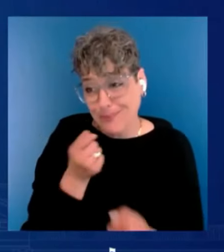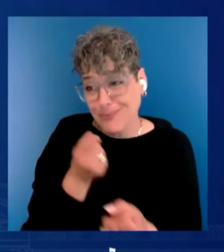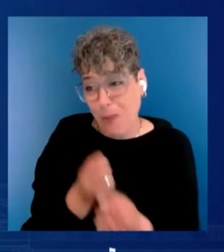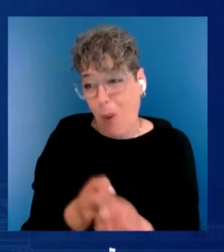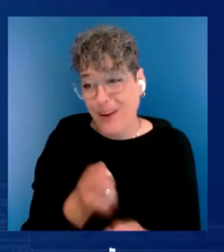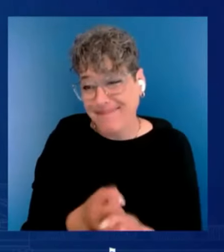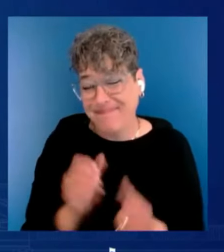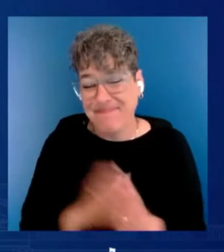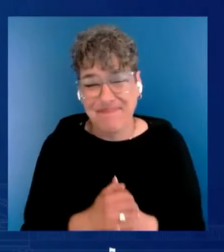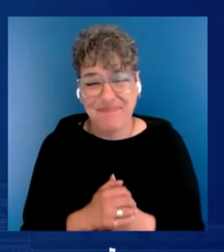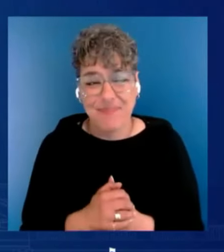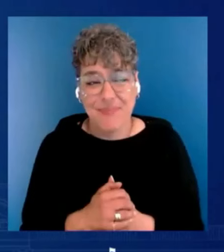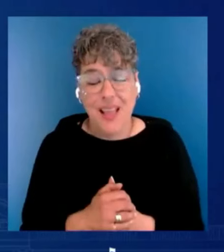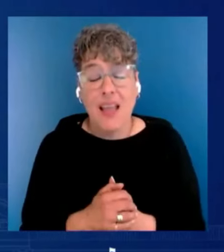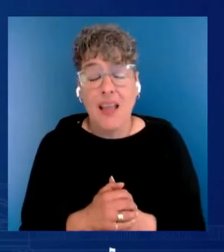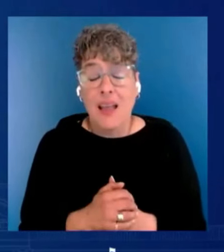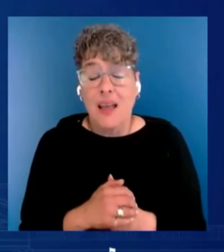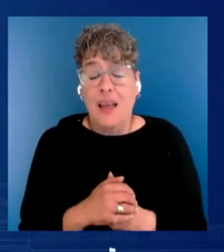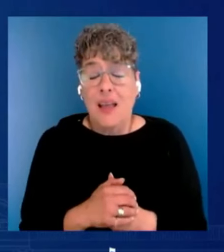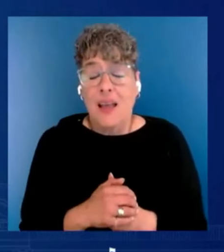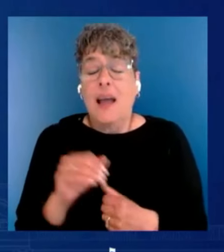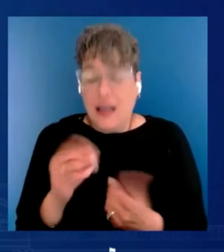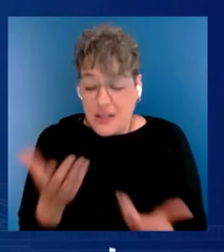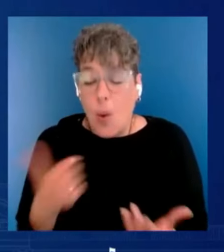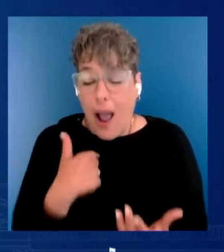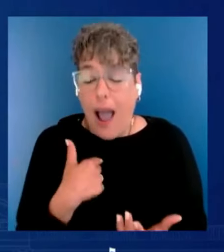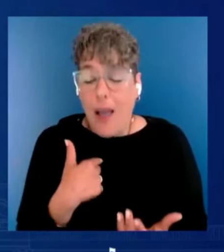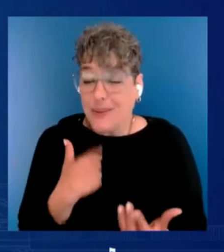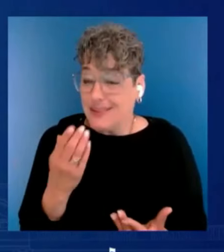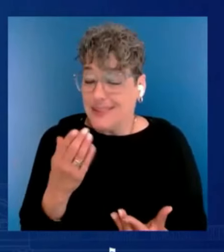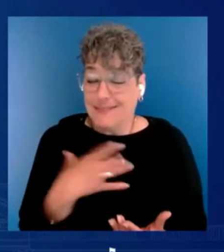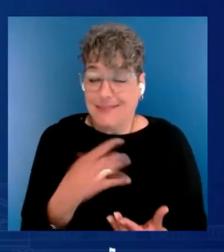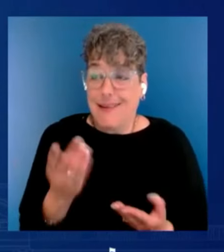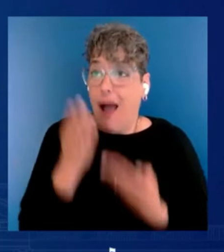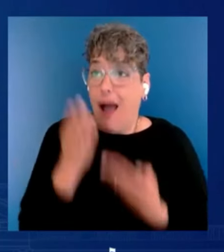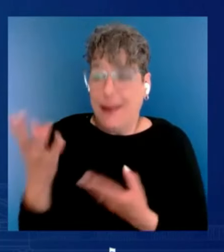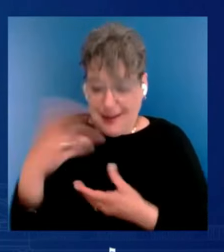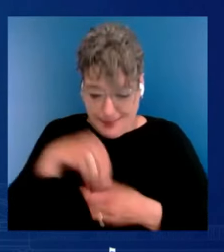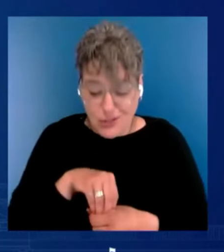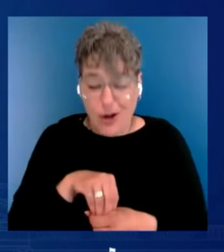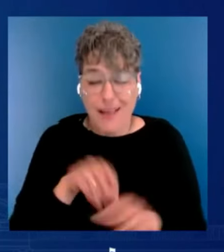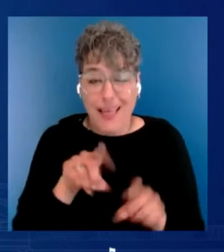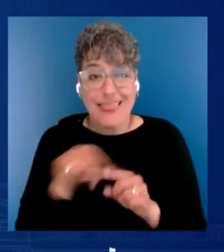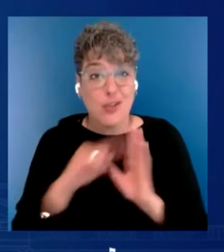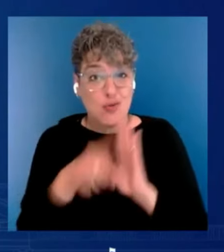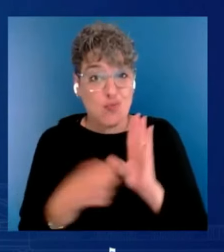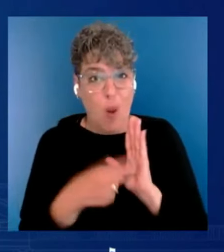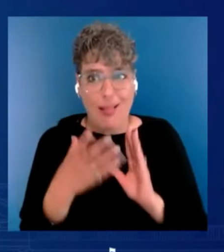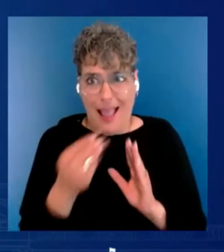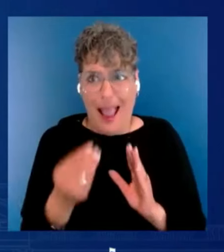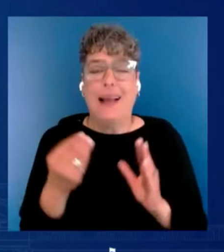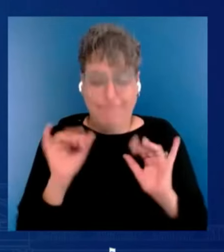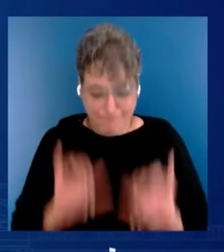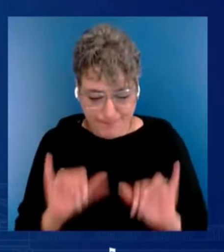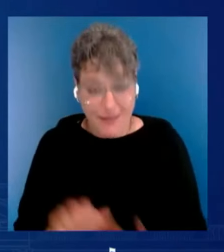you know, being able to serve during a crisis like the COVID crisis we've had is a tremendous honor. And I know many of us feel that way. Every time I walk through the White